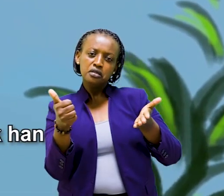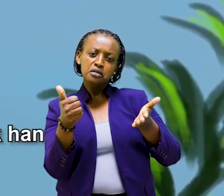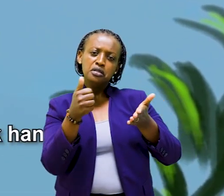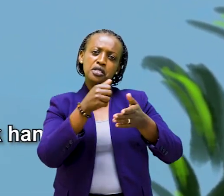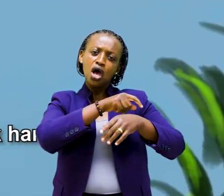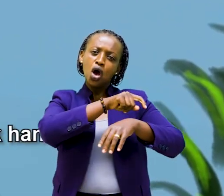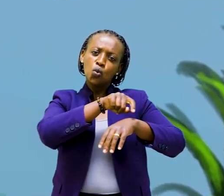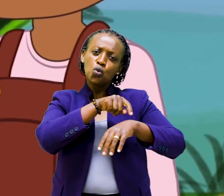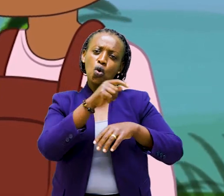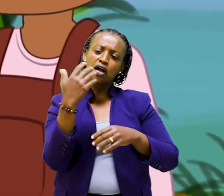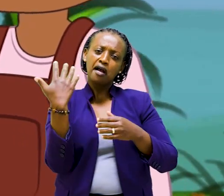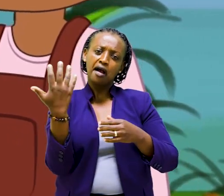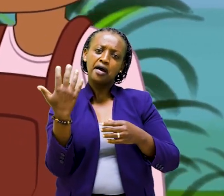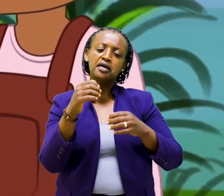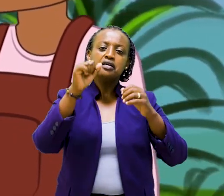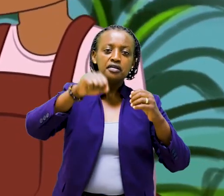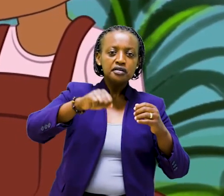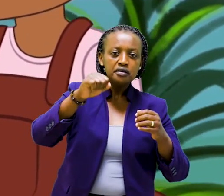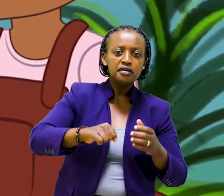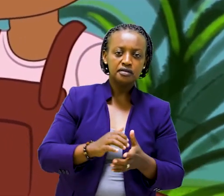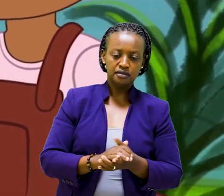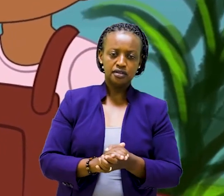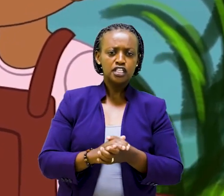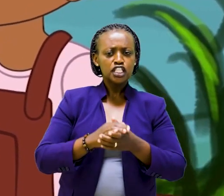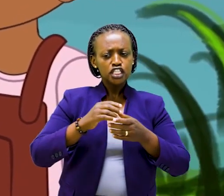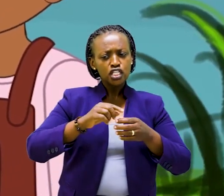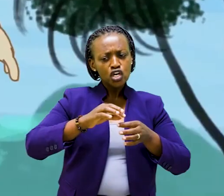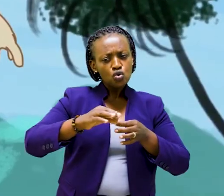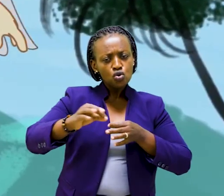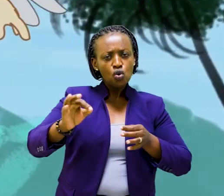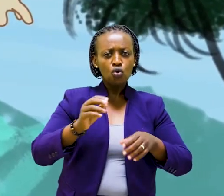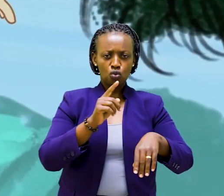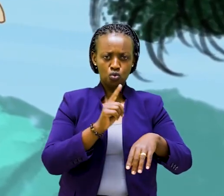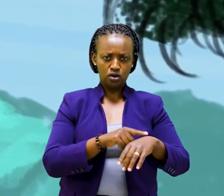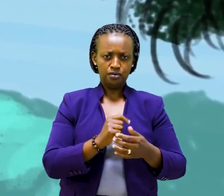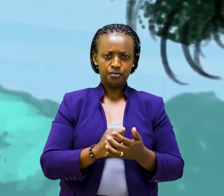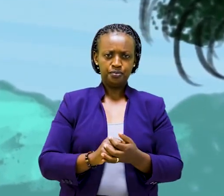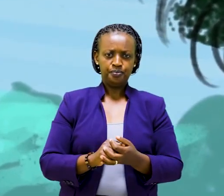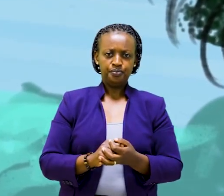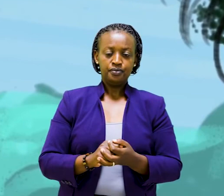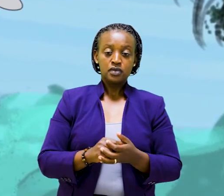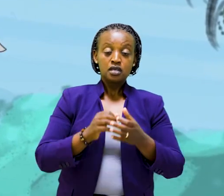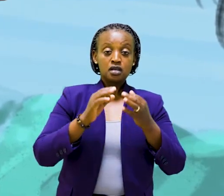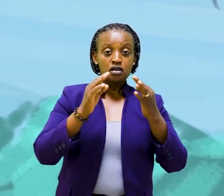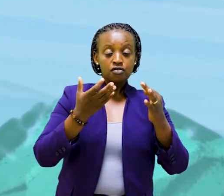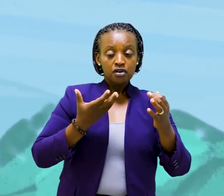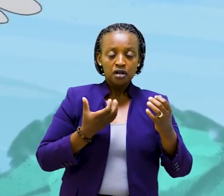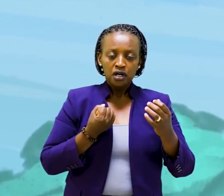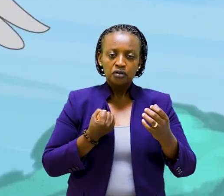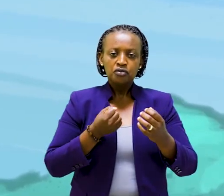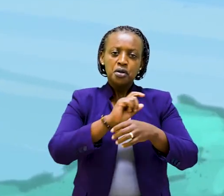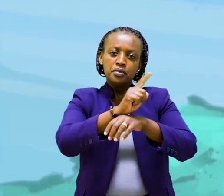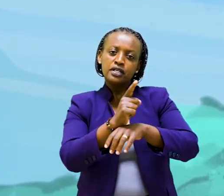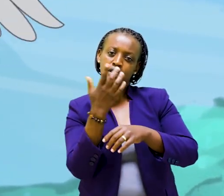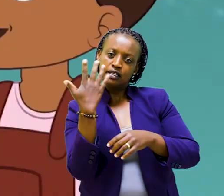other clock hand. Oh, yes, the long one. Exactly. It is called a